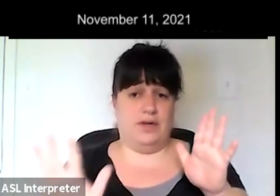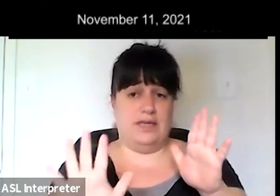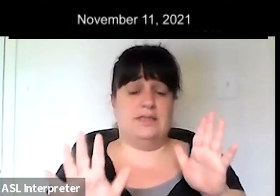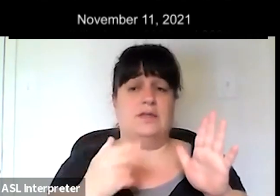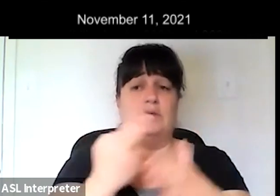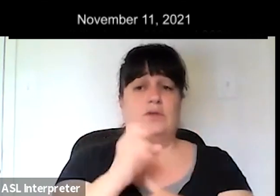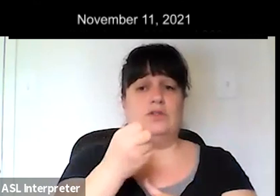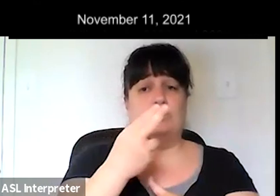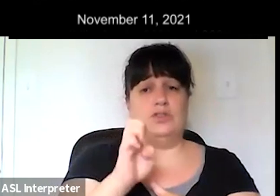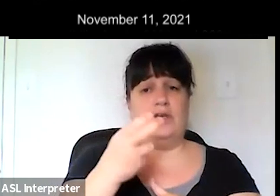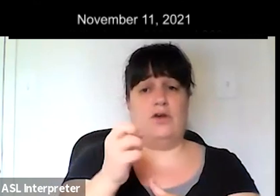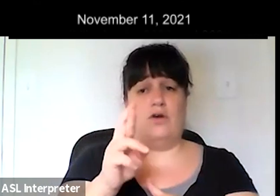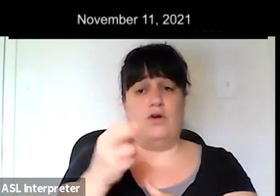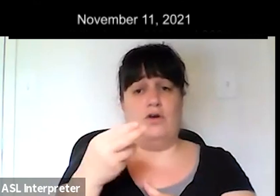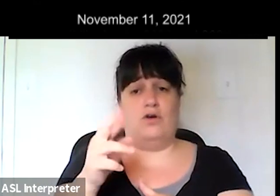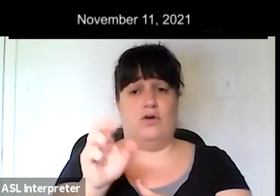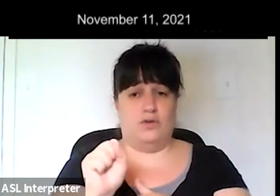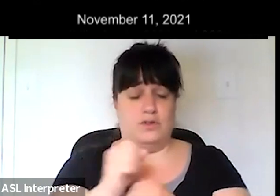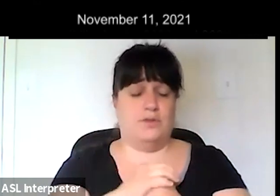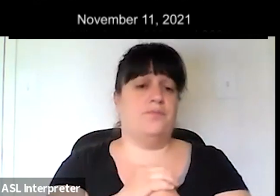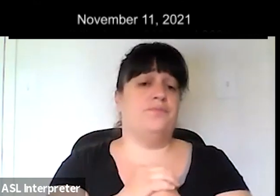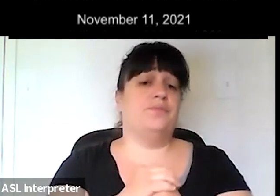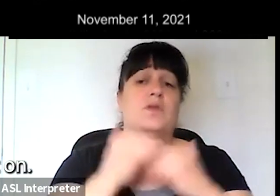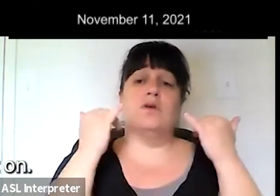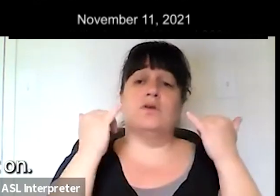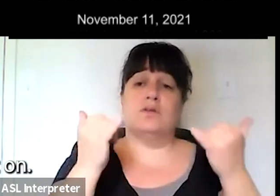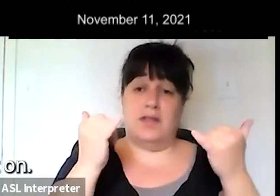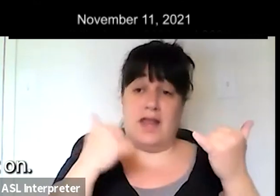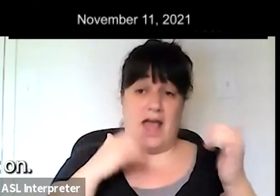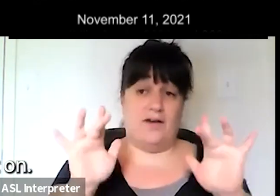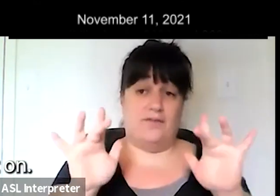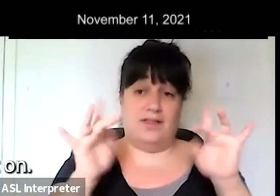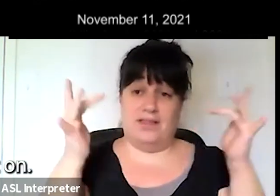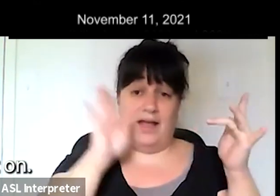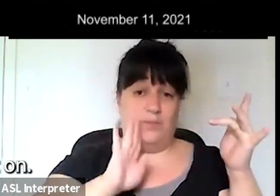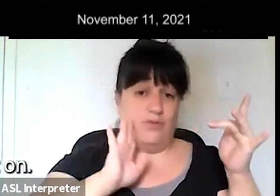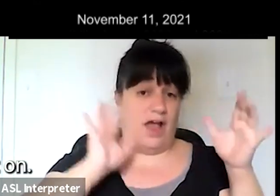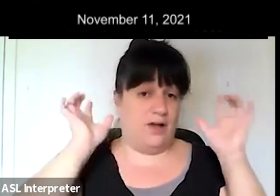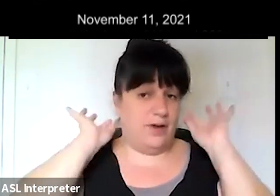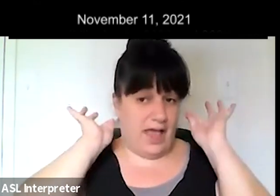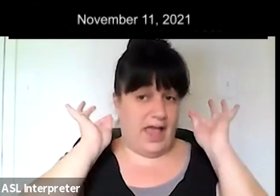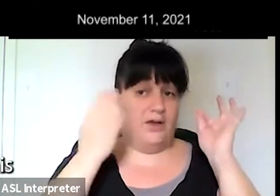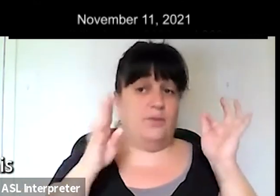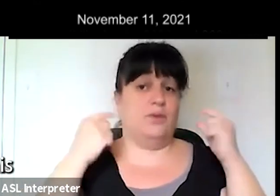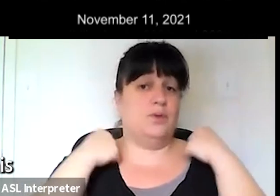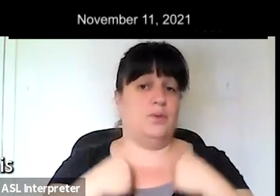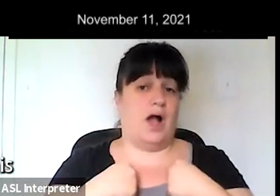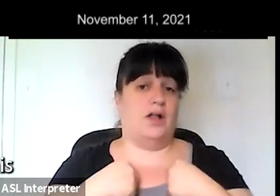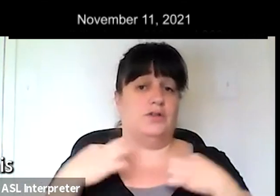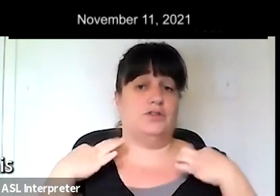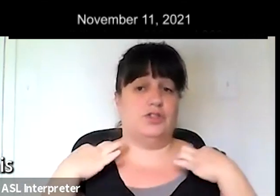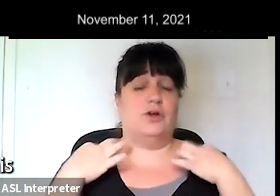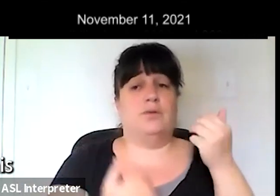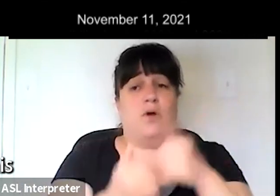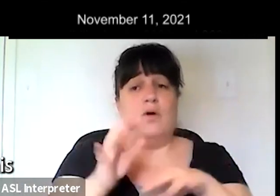use she, her, hers pronouns. Today, I have light brown hair and a blue collared shirt on. And